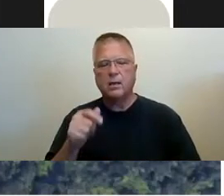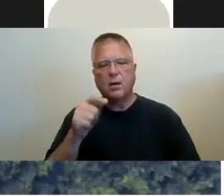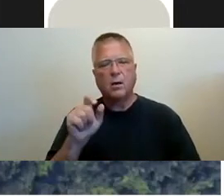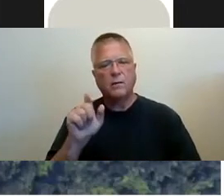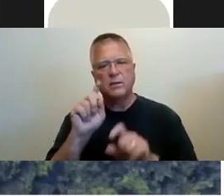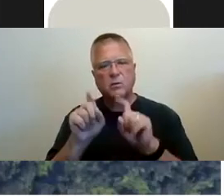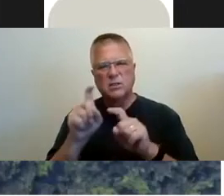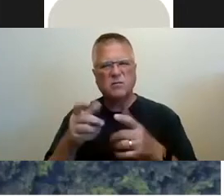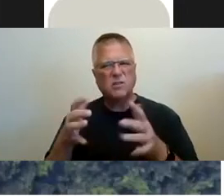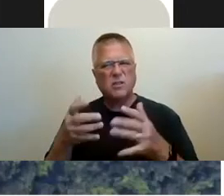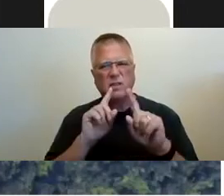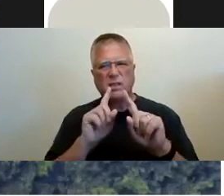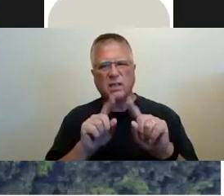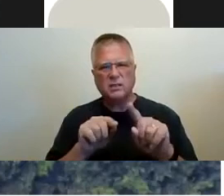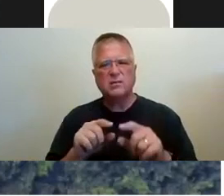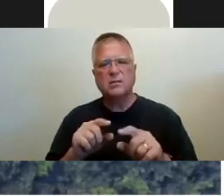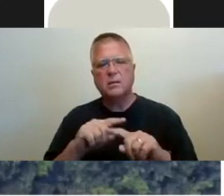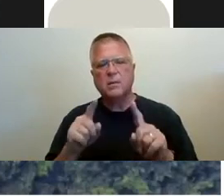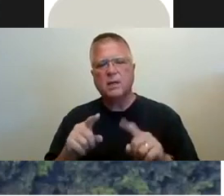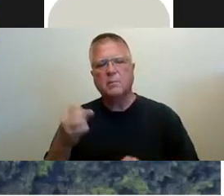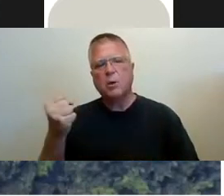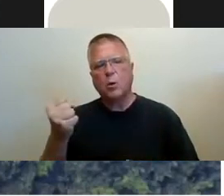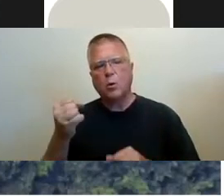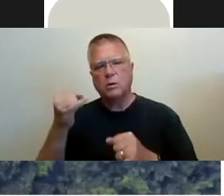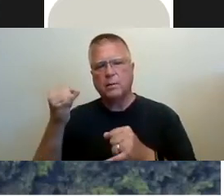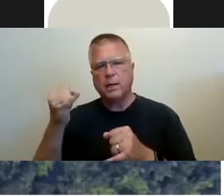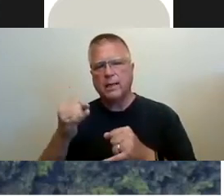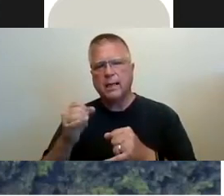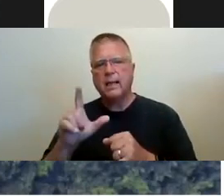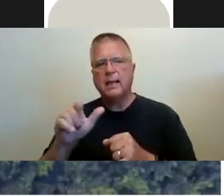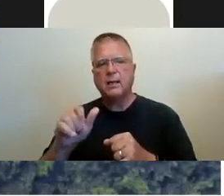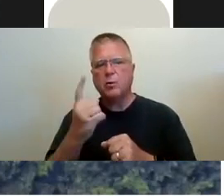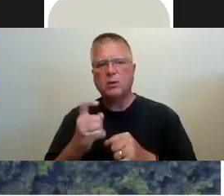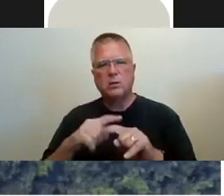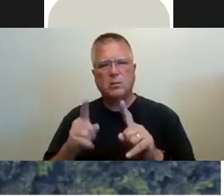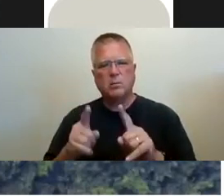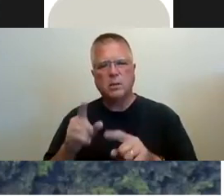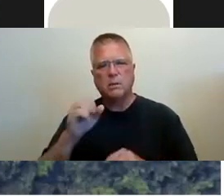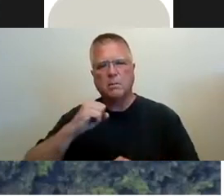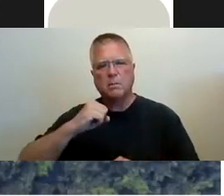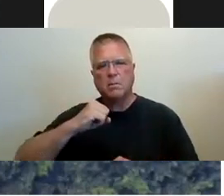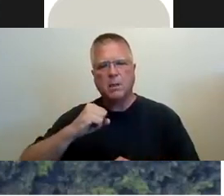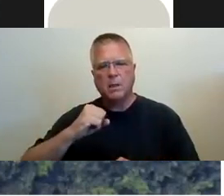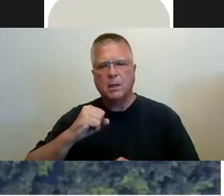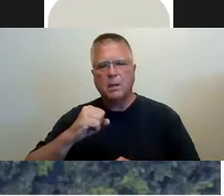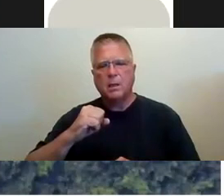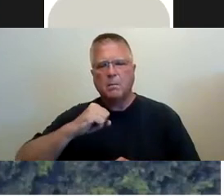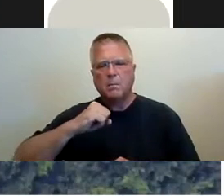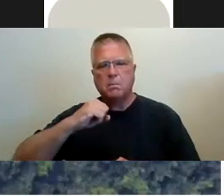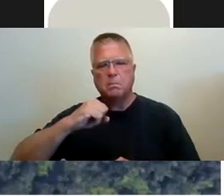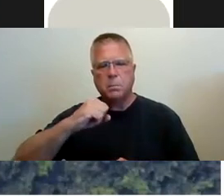answered, so I'm going to jump to some of the later questions. But would blocking cars on Bartlett increase cars on